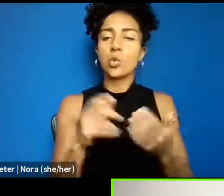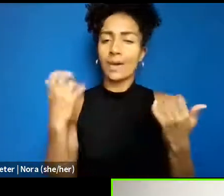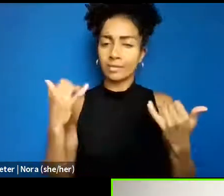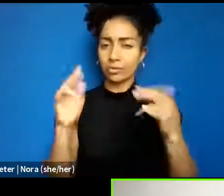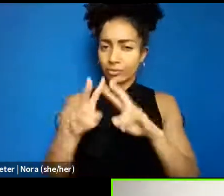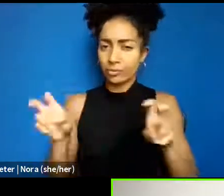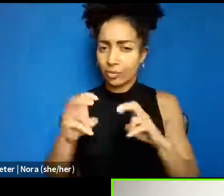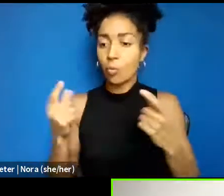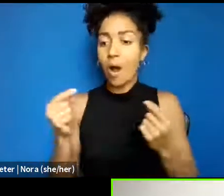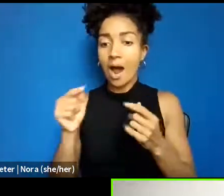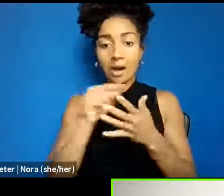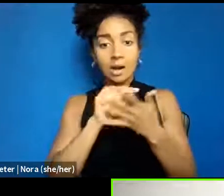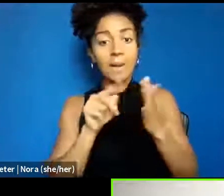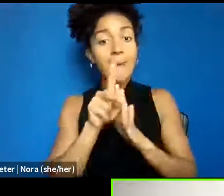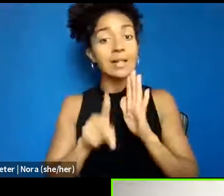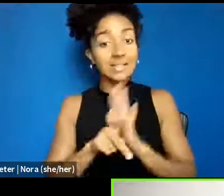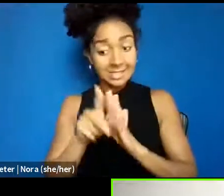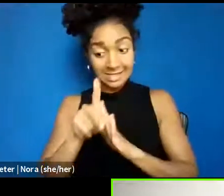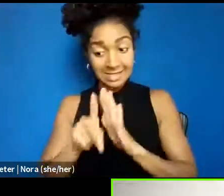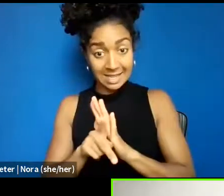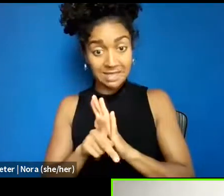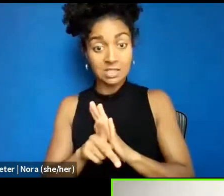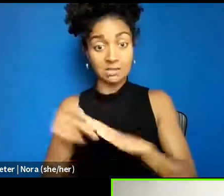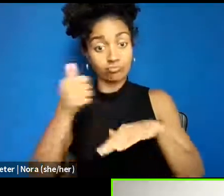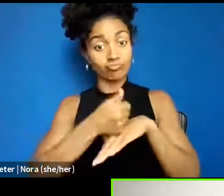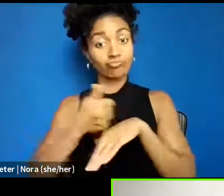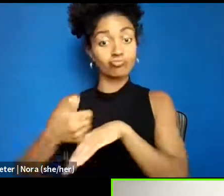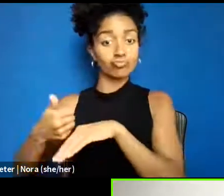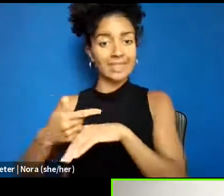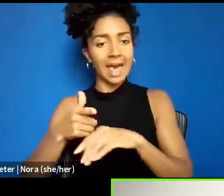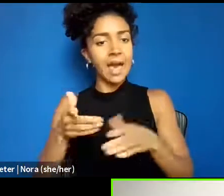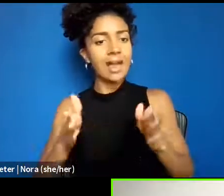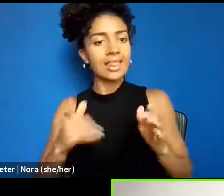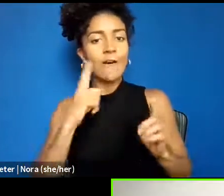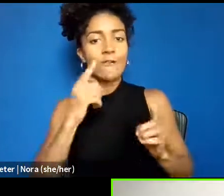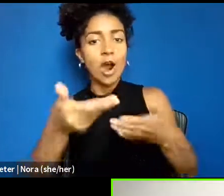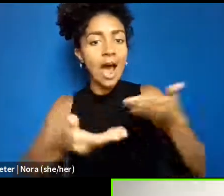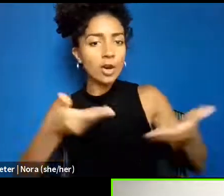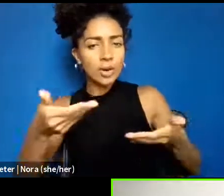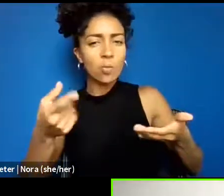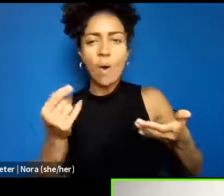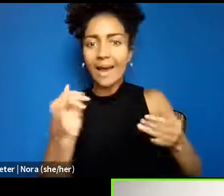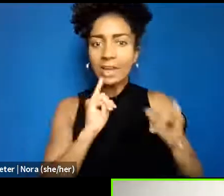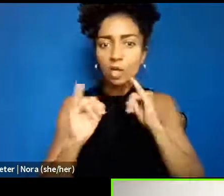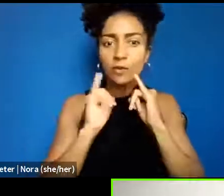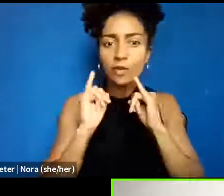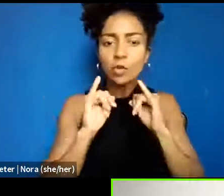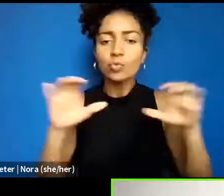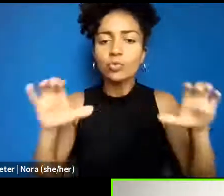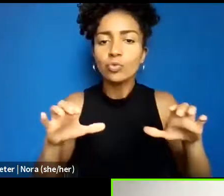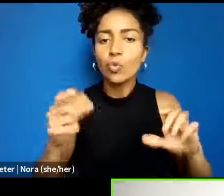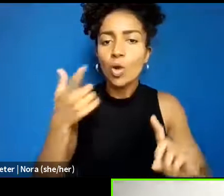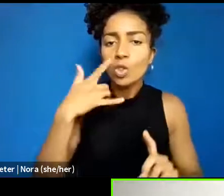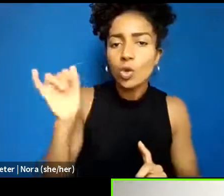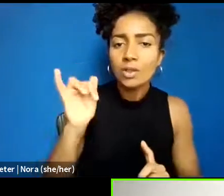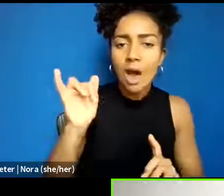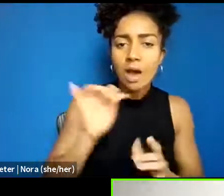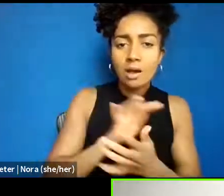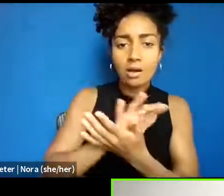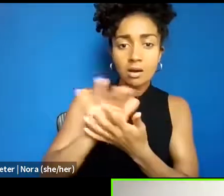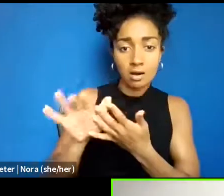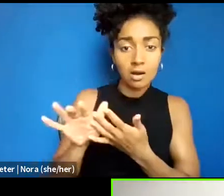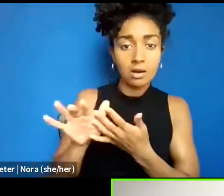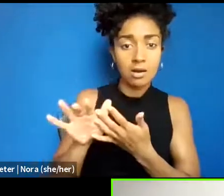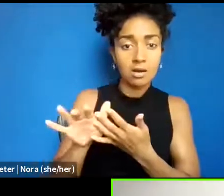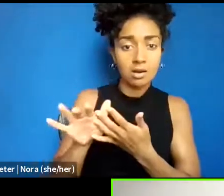for hiring? And that's just an example. What are the interview practices that you have? How might they be contributing